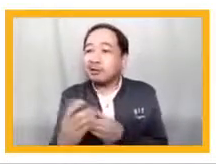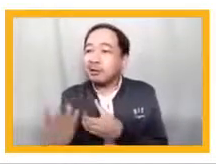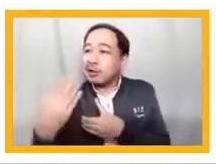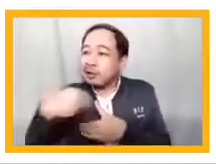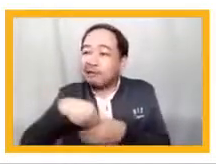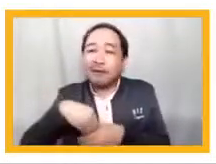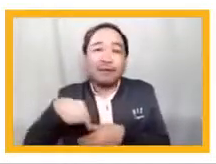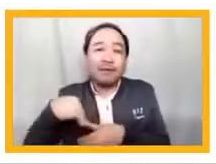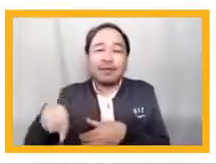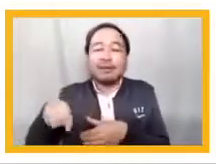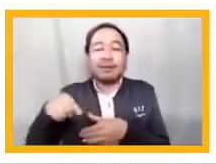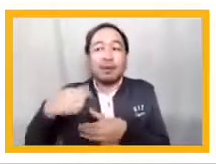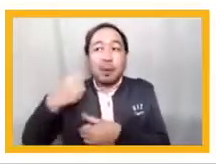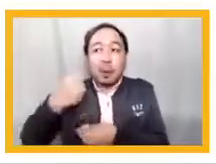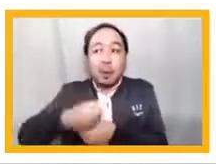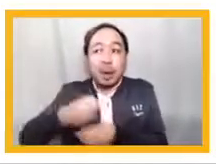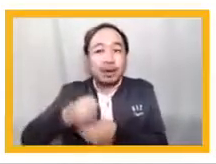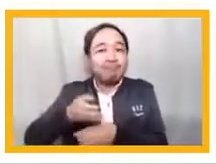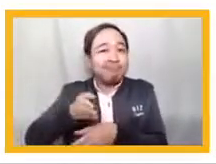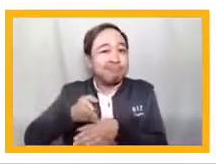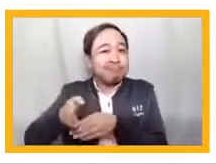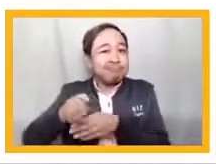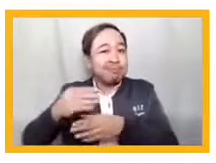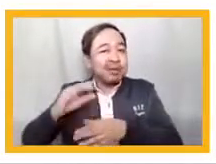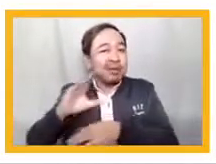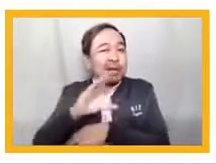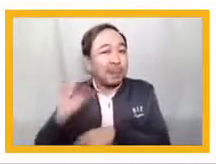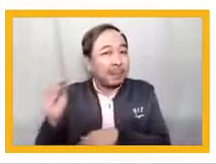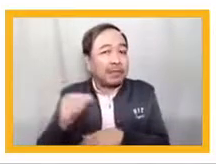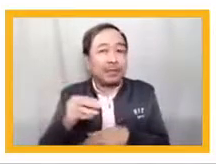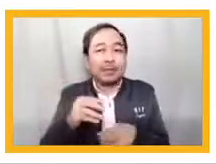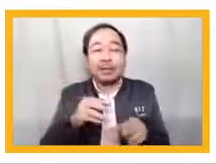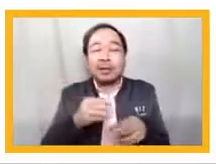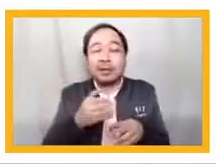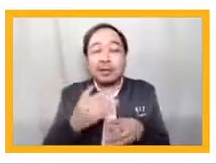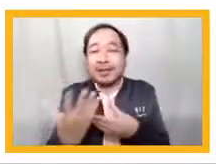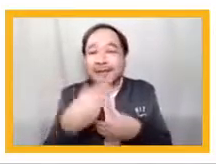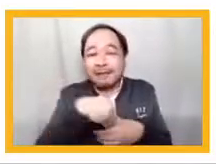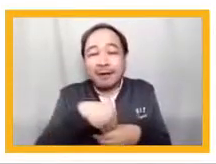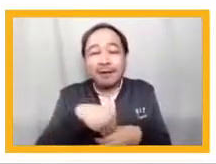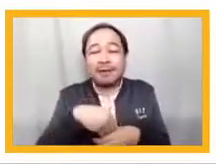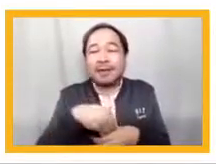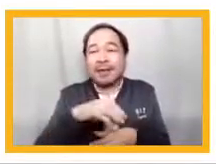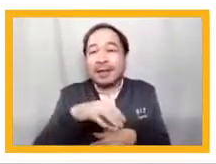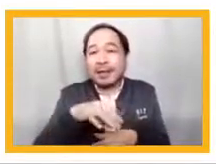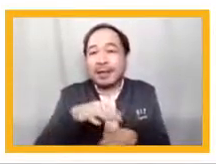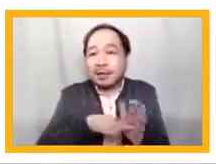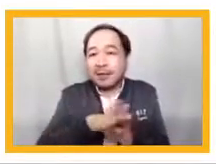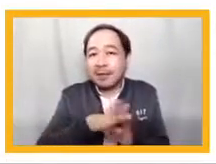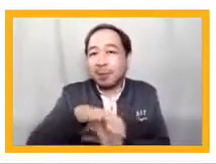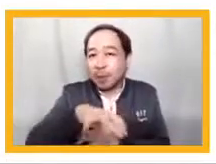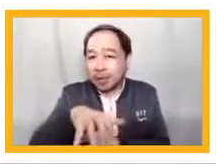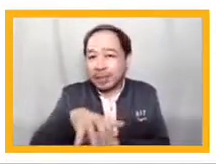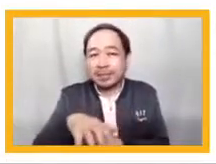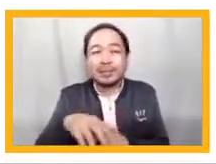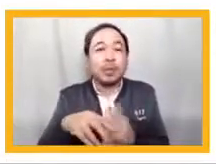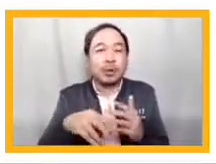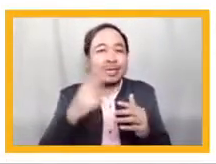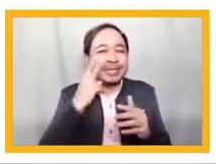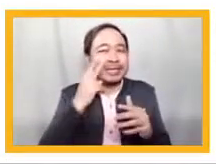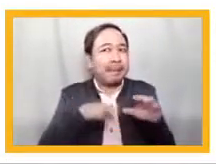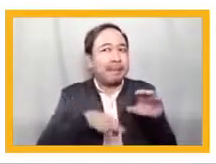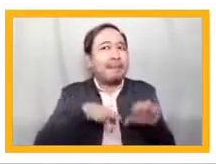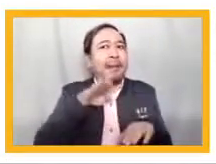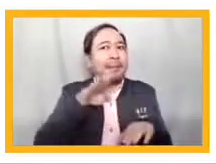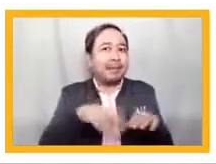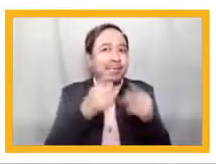developed countries to developing countries. So the balance will be three columns Hawaii instead of two columns. And then the